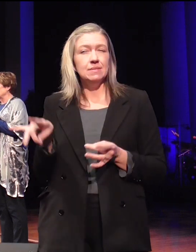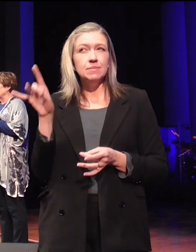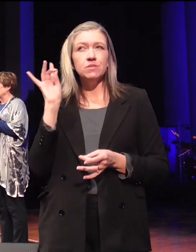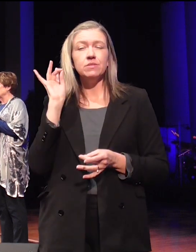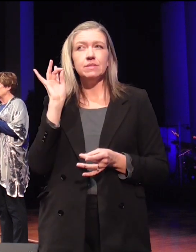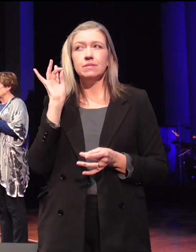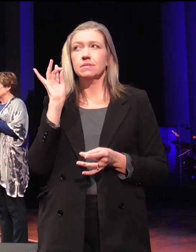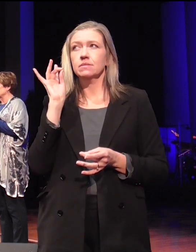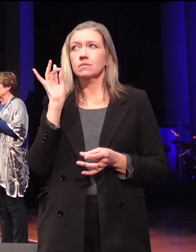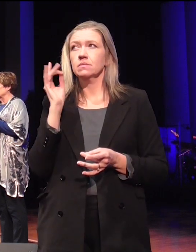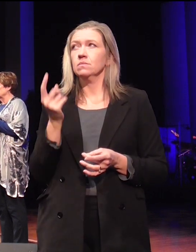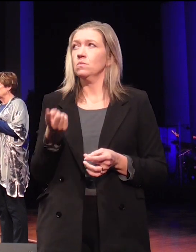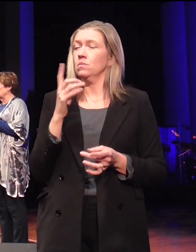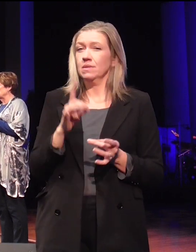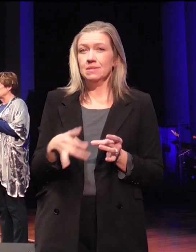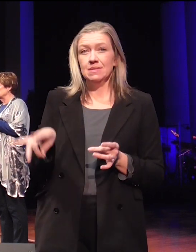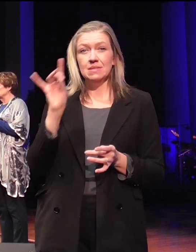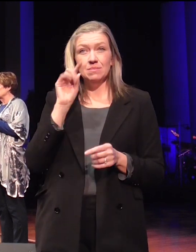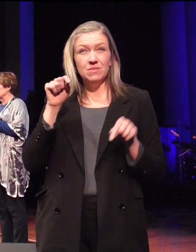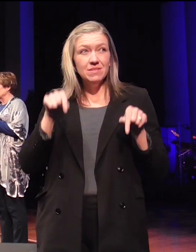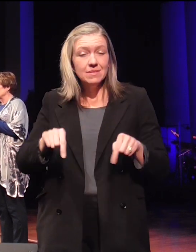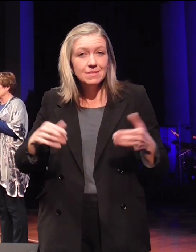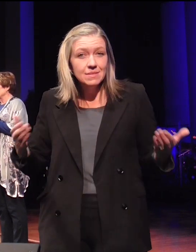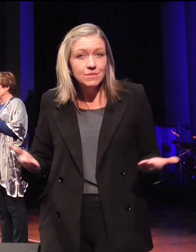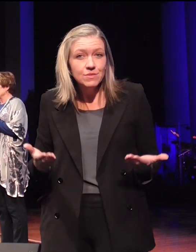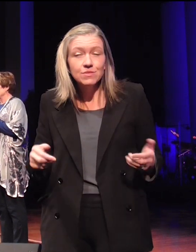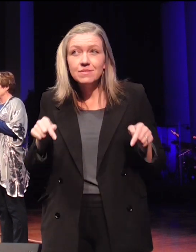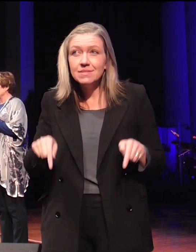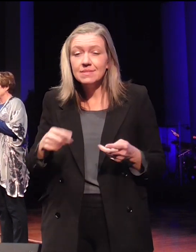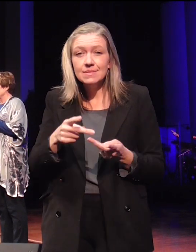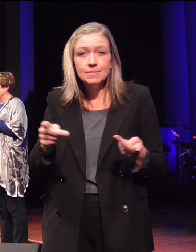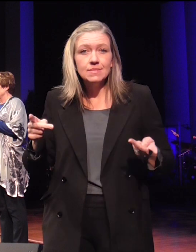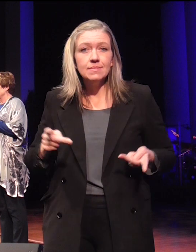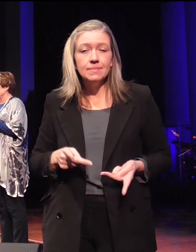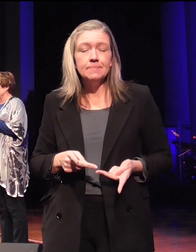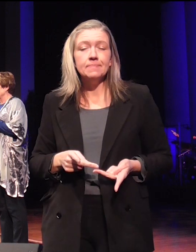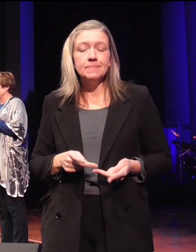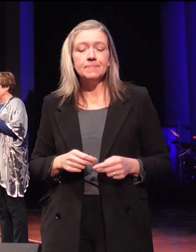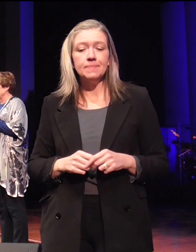is in this place,